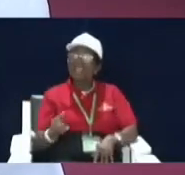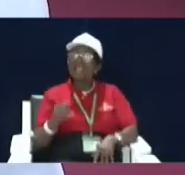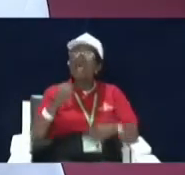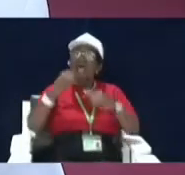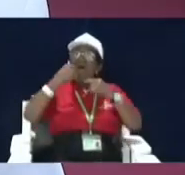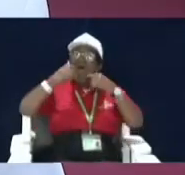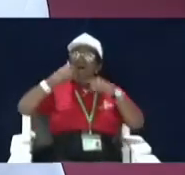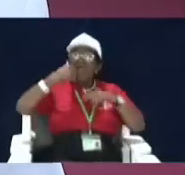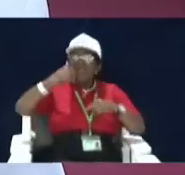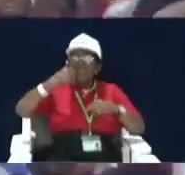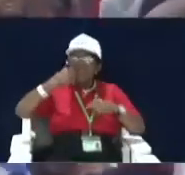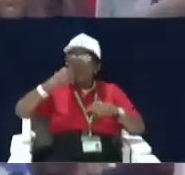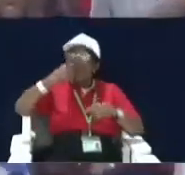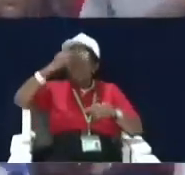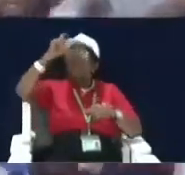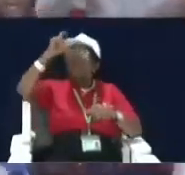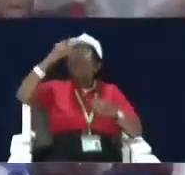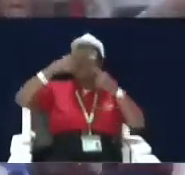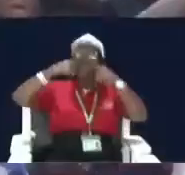none of you will die young.